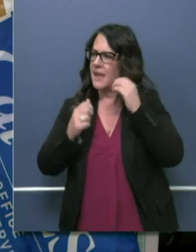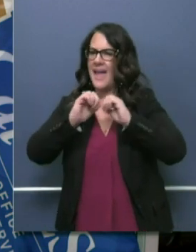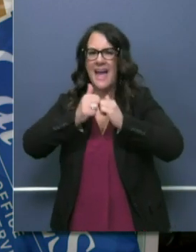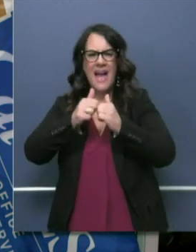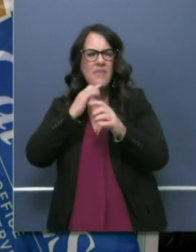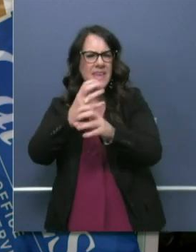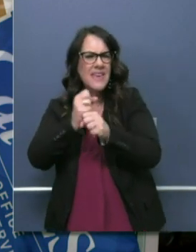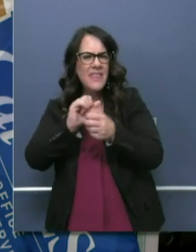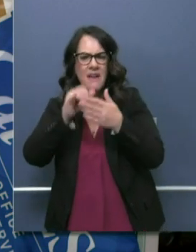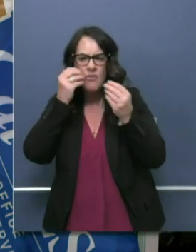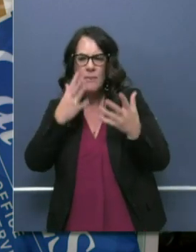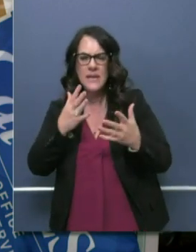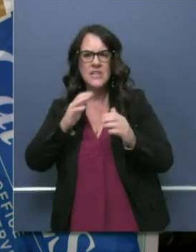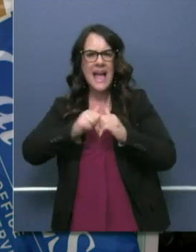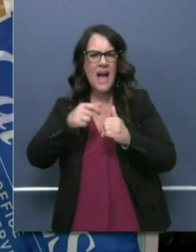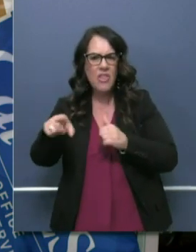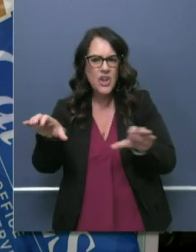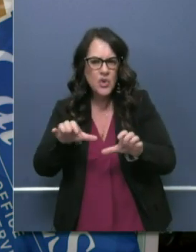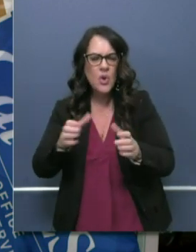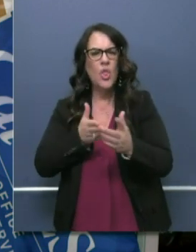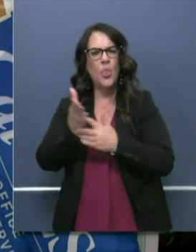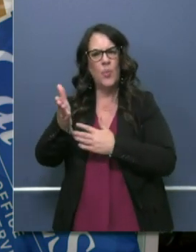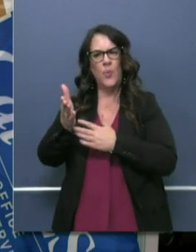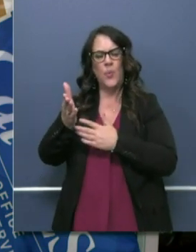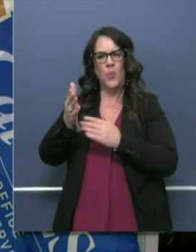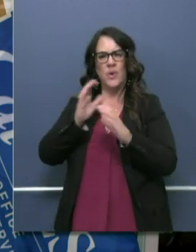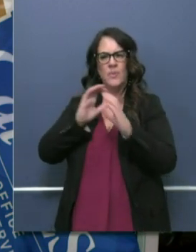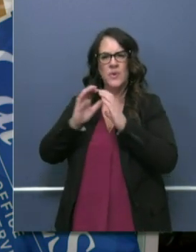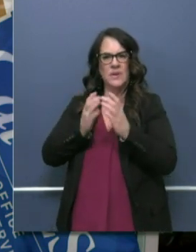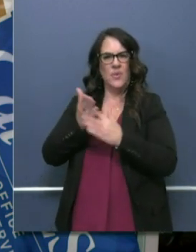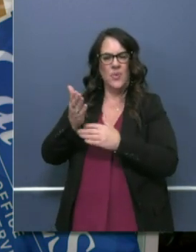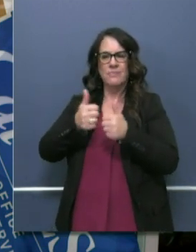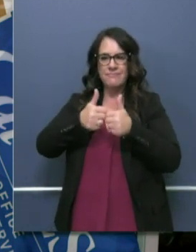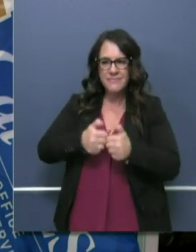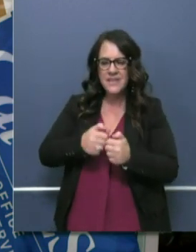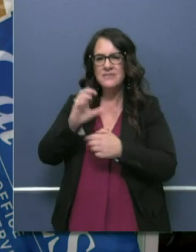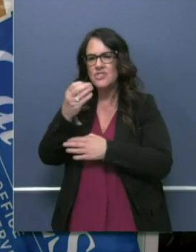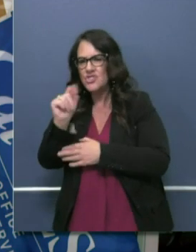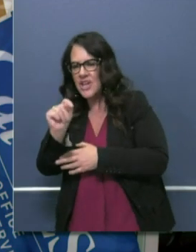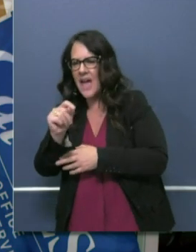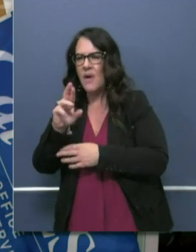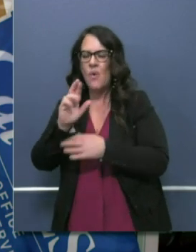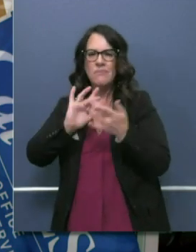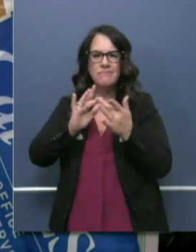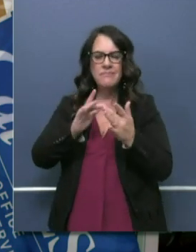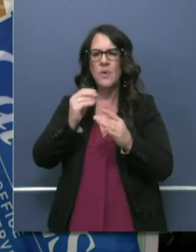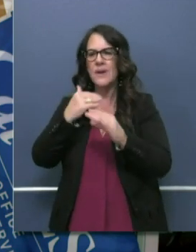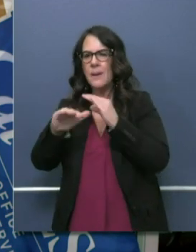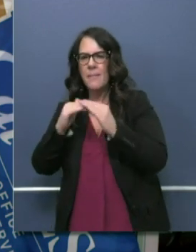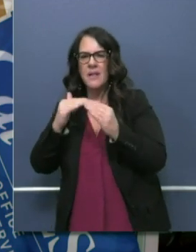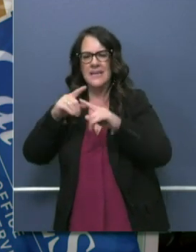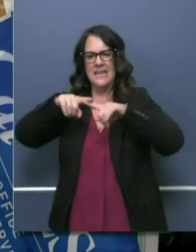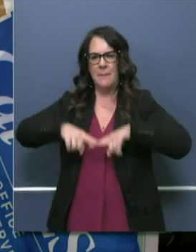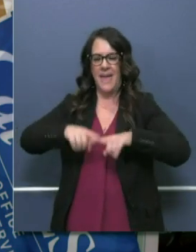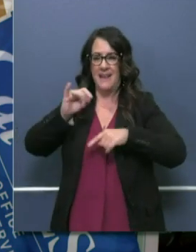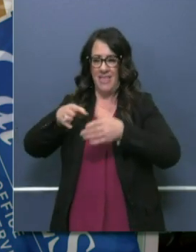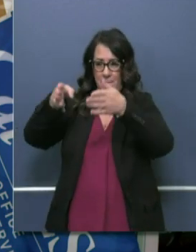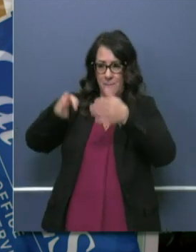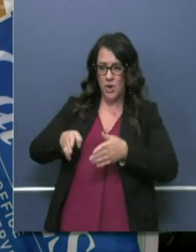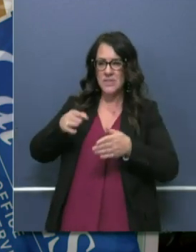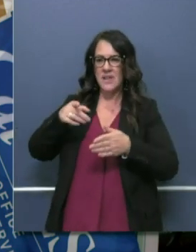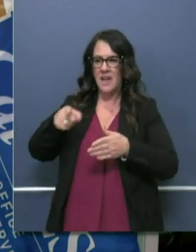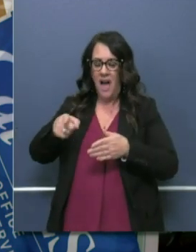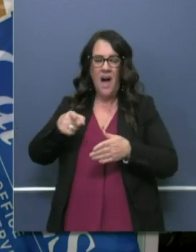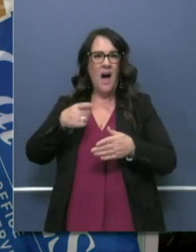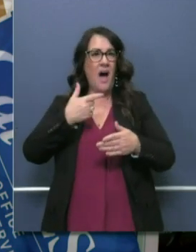information about how they're doing with those in the county that are helping support them in either isolating or quarantining, depending upon whether or